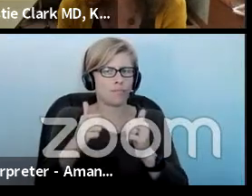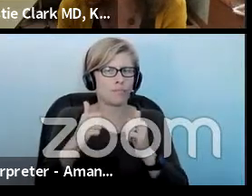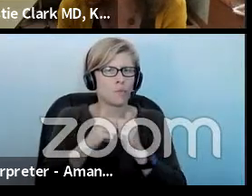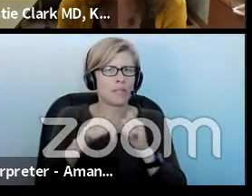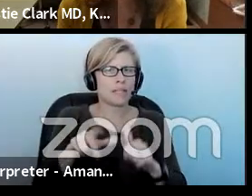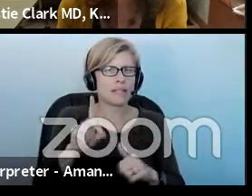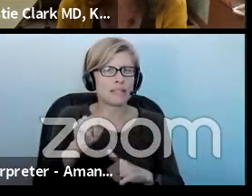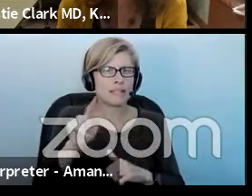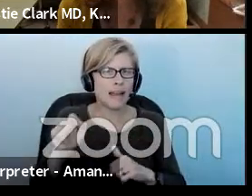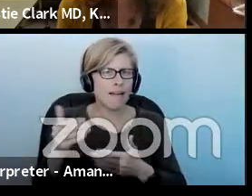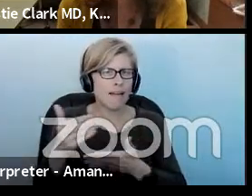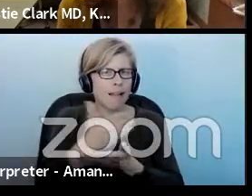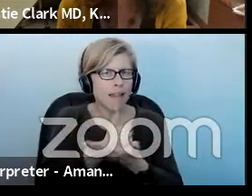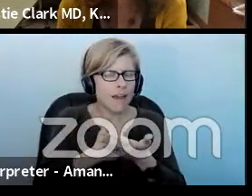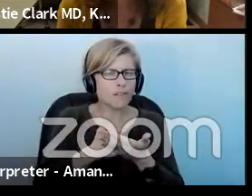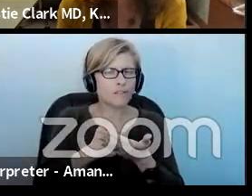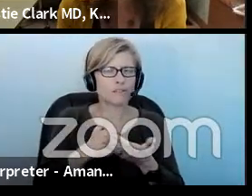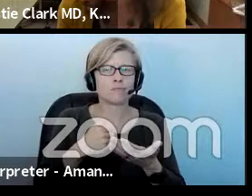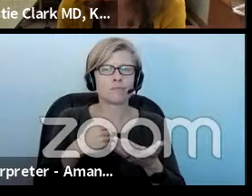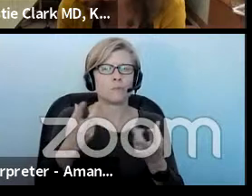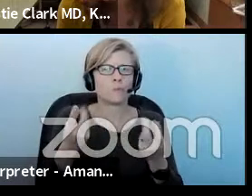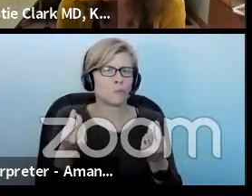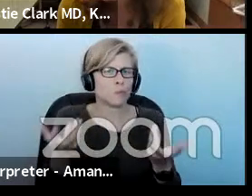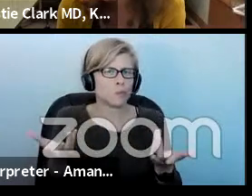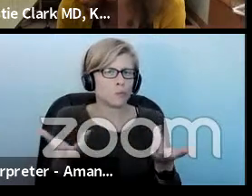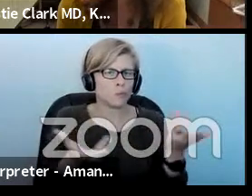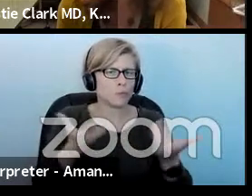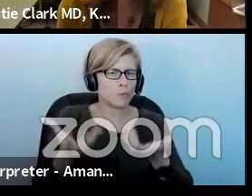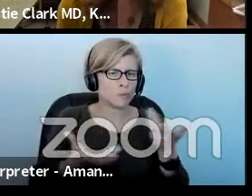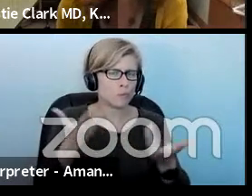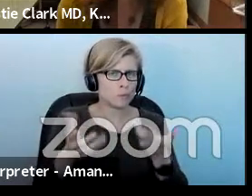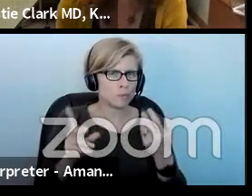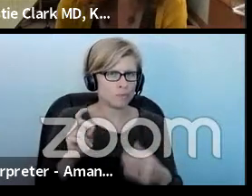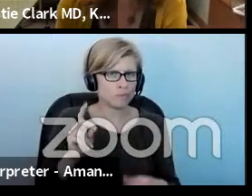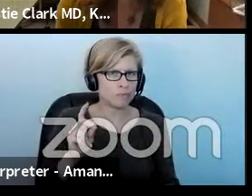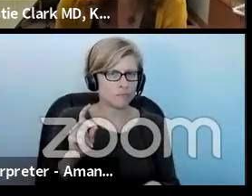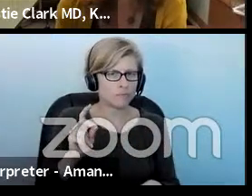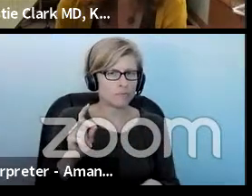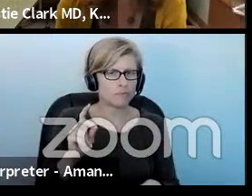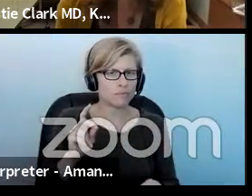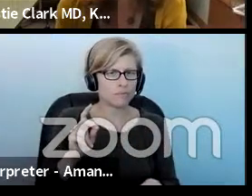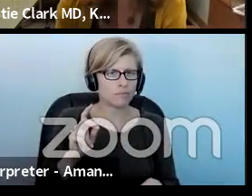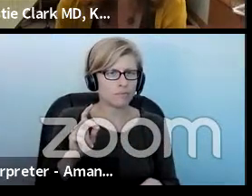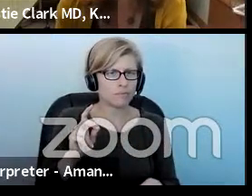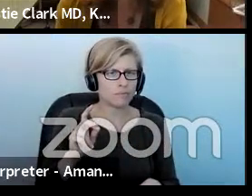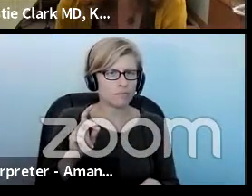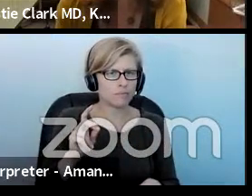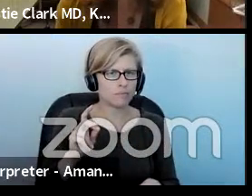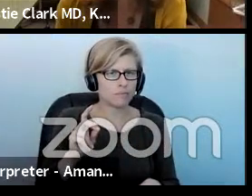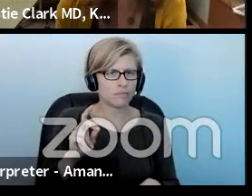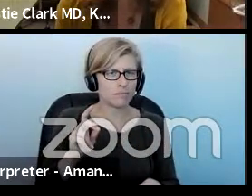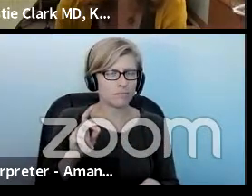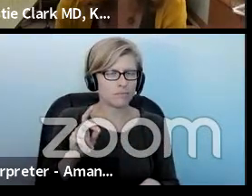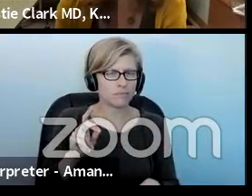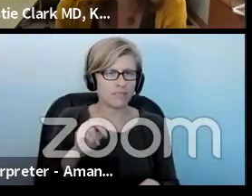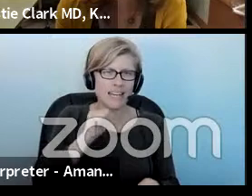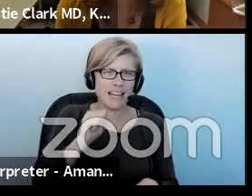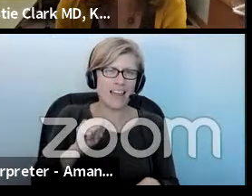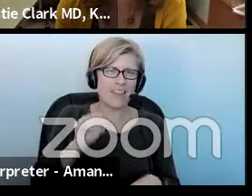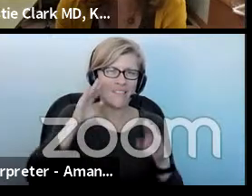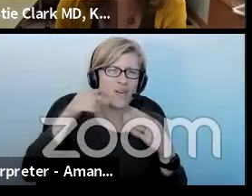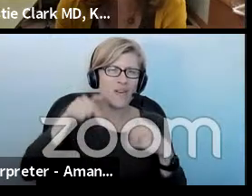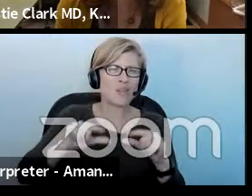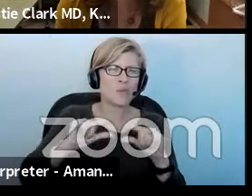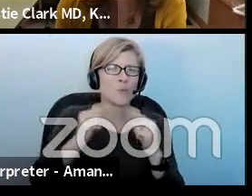collection or assimilation or anything? I don't know if that is really, it's not really the focus of this group,